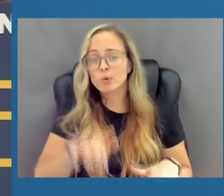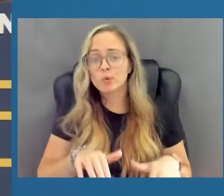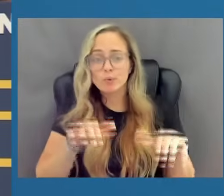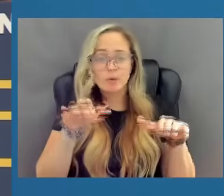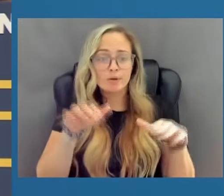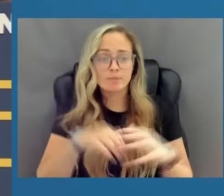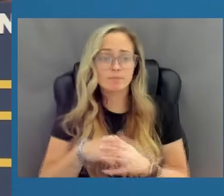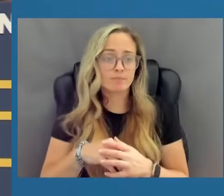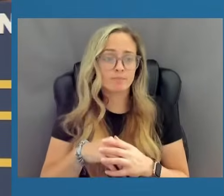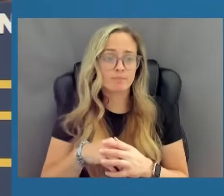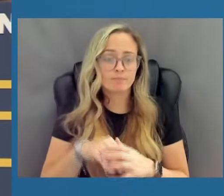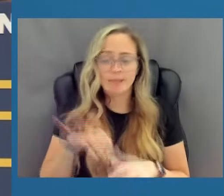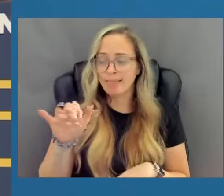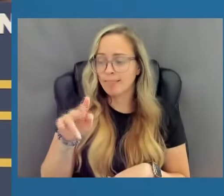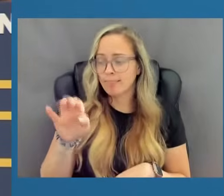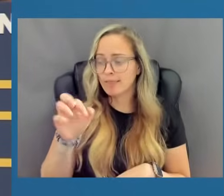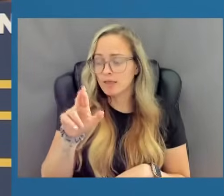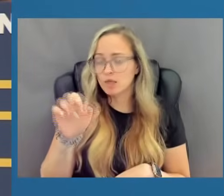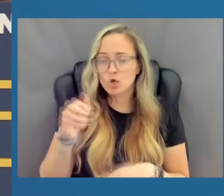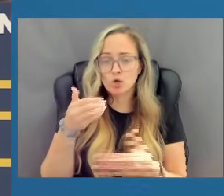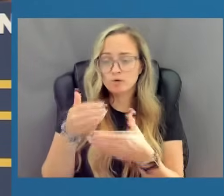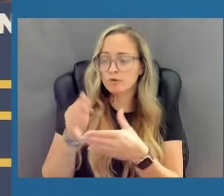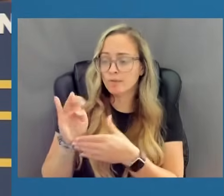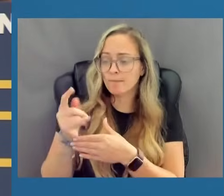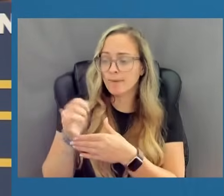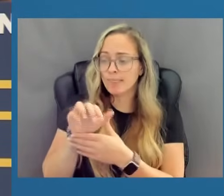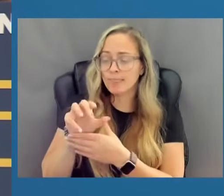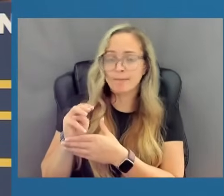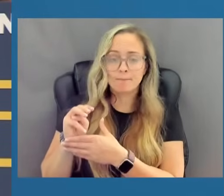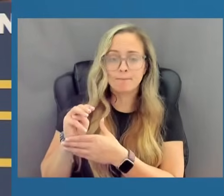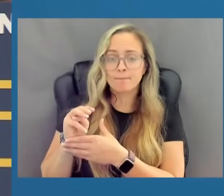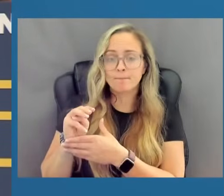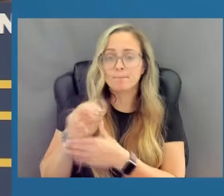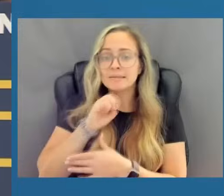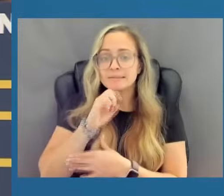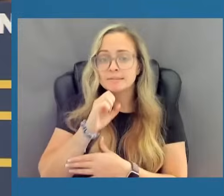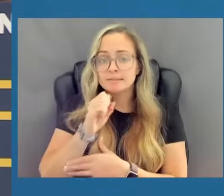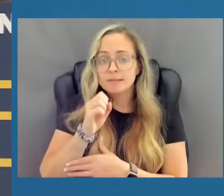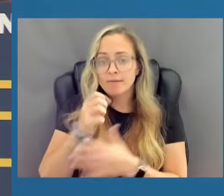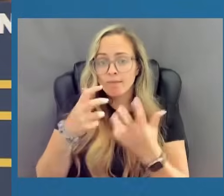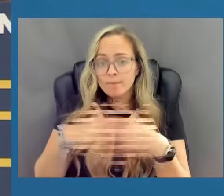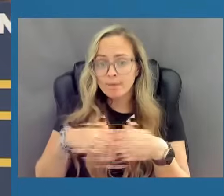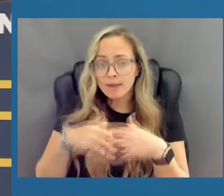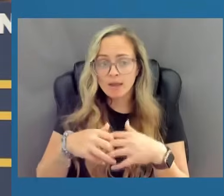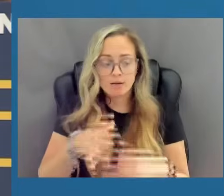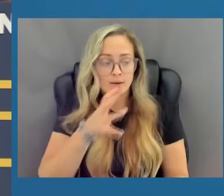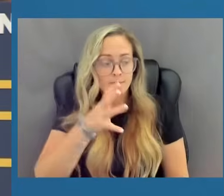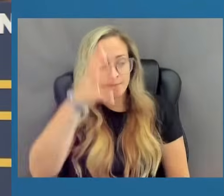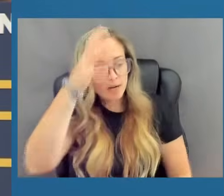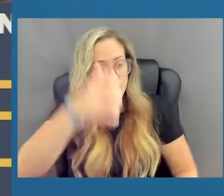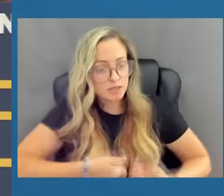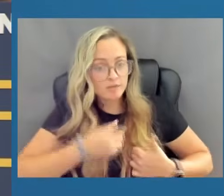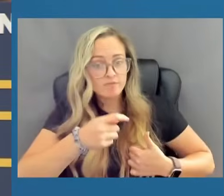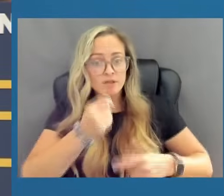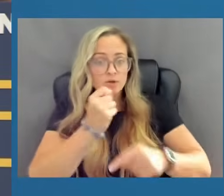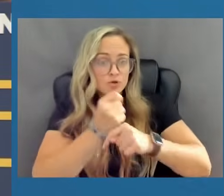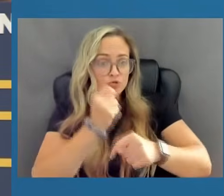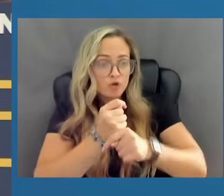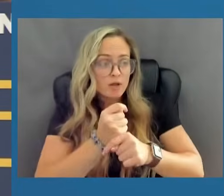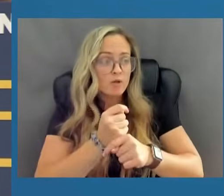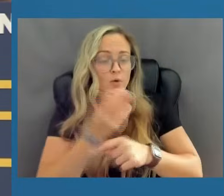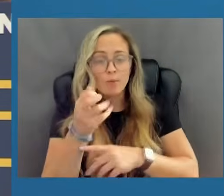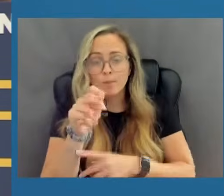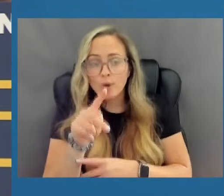near Lake Erie, near the Bethlehem Steel Plant. My parents lived in a trailer park. Eventually they were able to do a little better. Got a